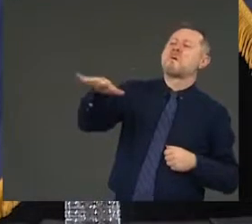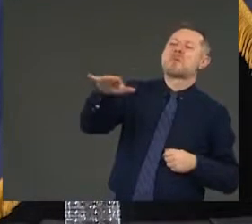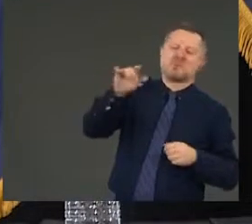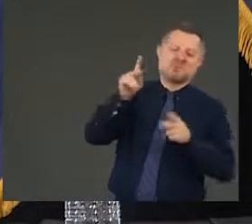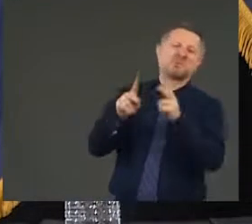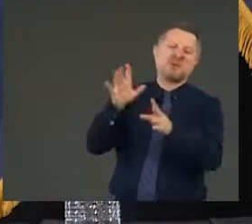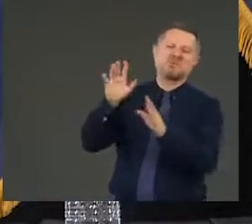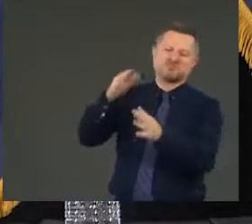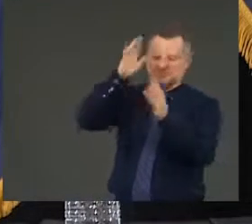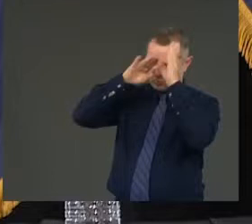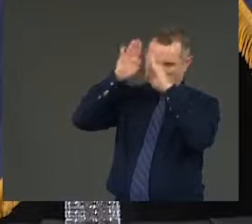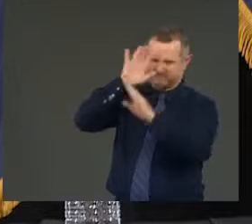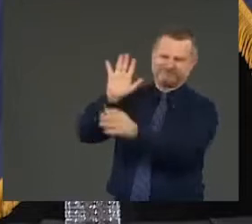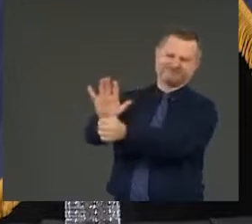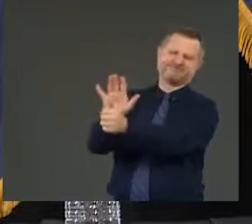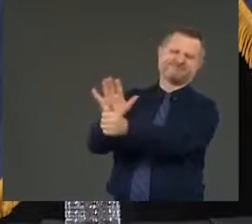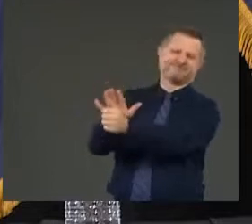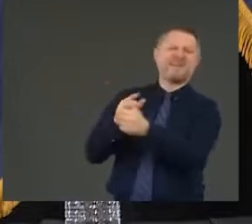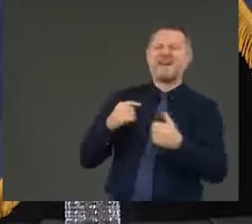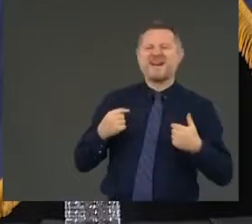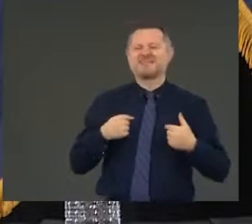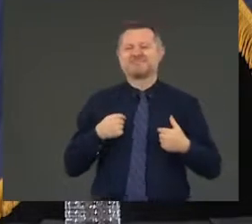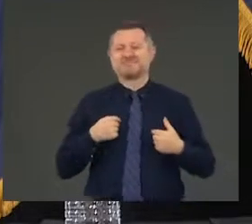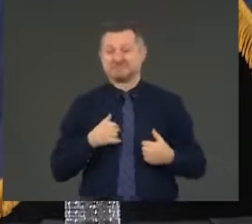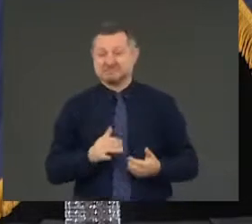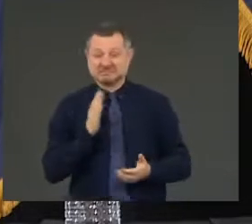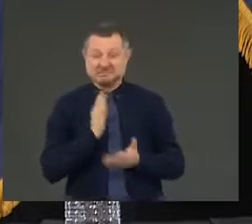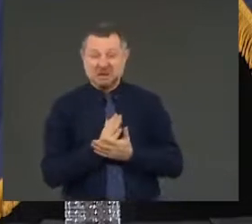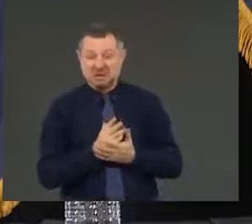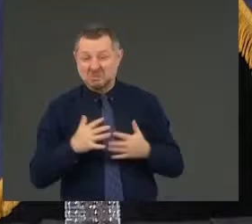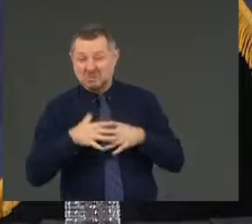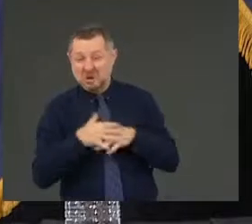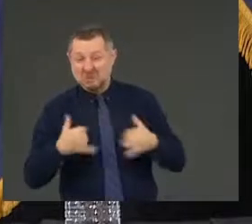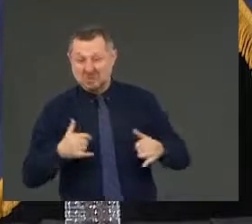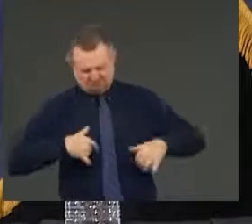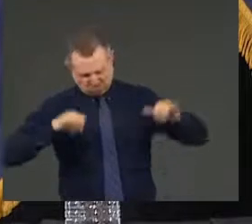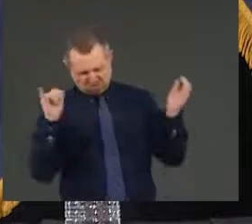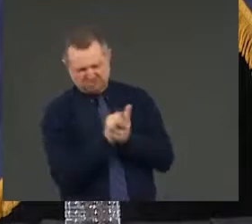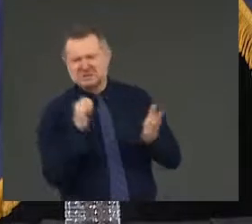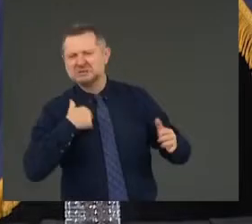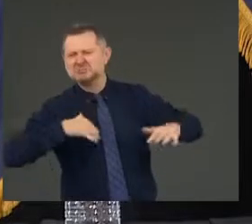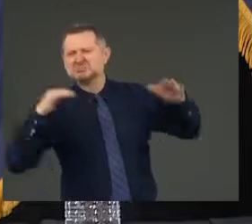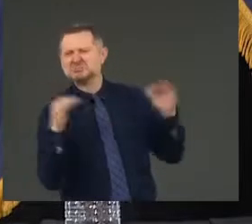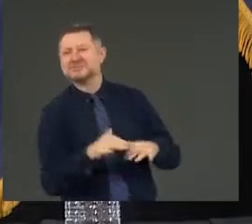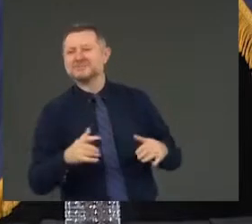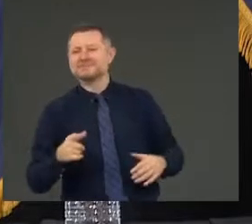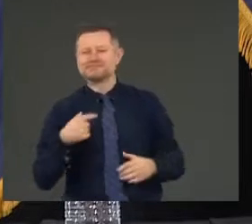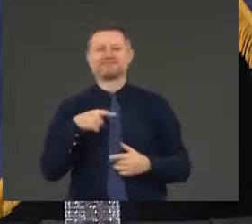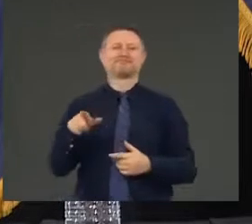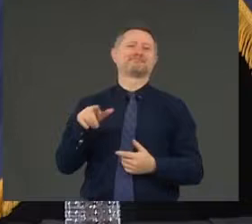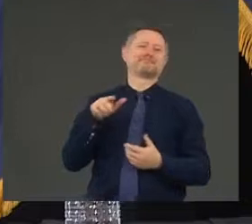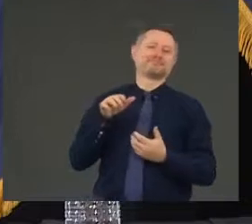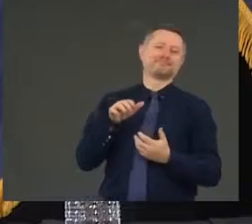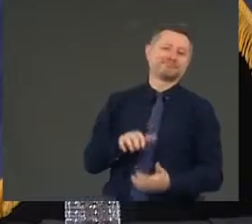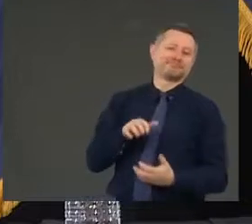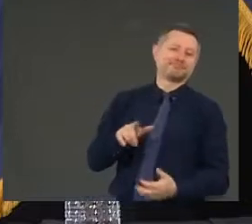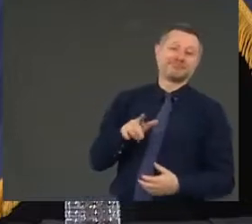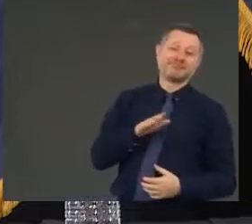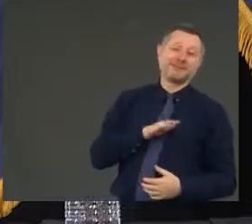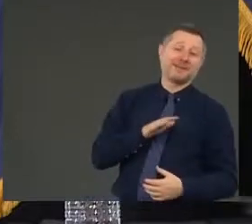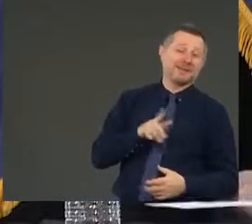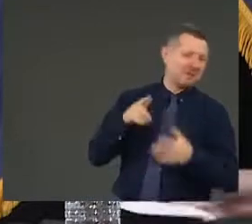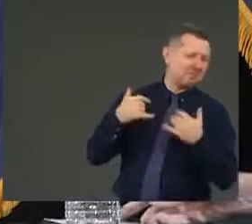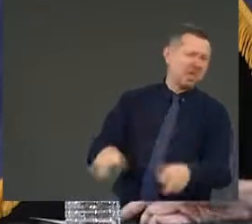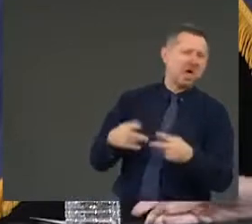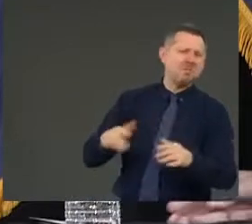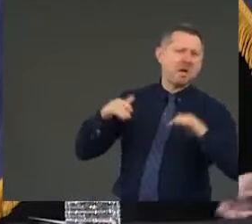it. It's not going to stop me from partying. Is it really? Party on. Forget COVID.